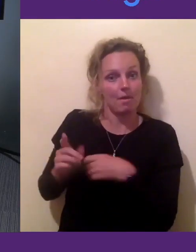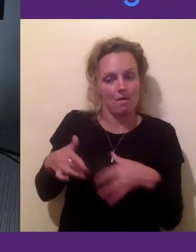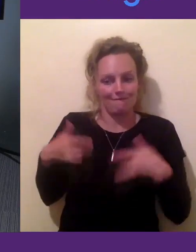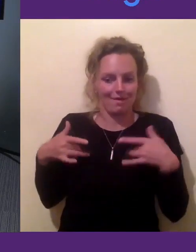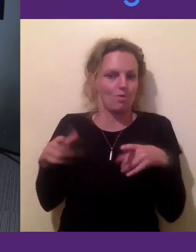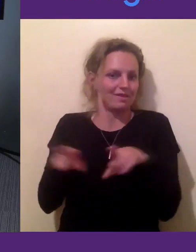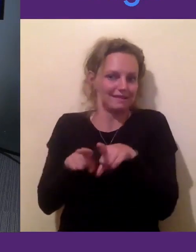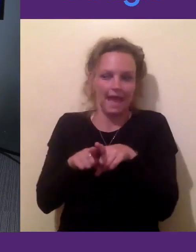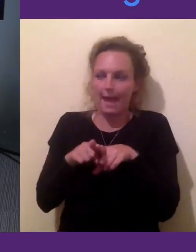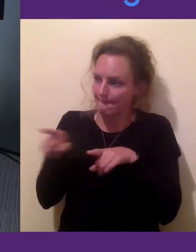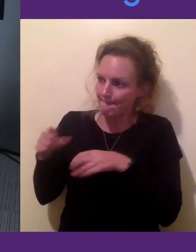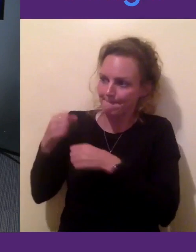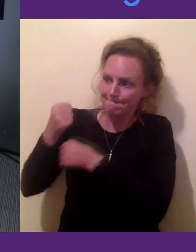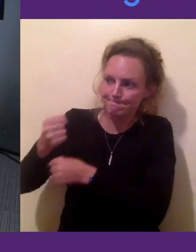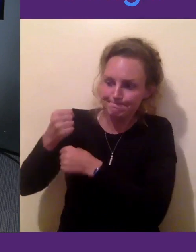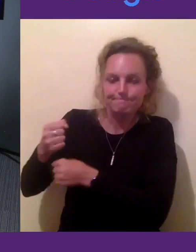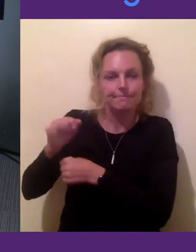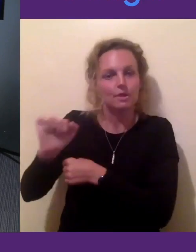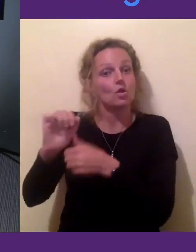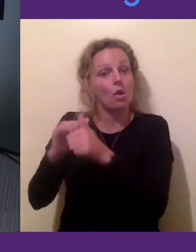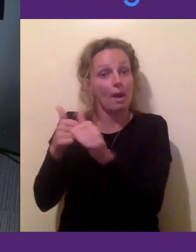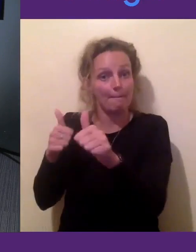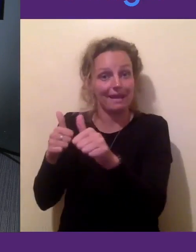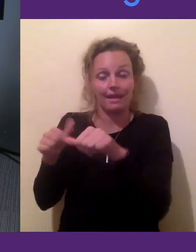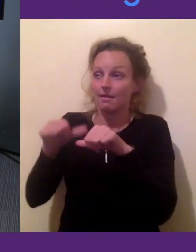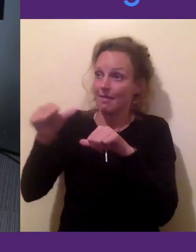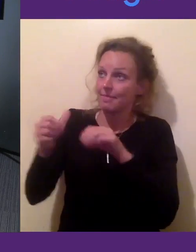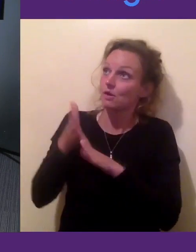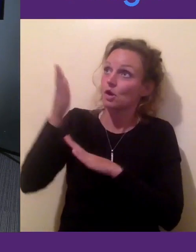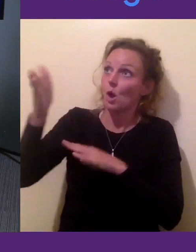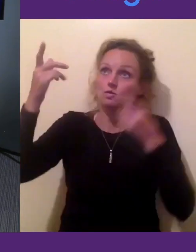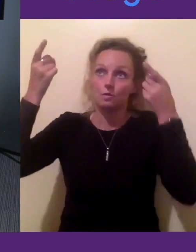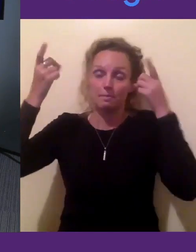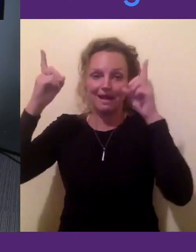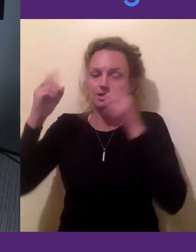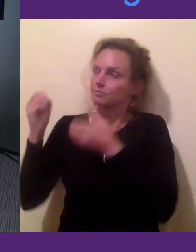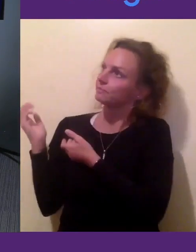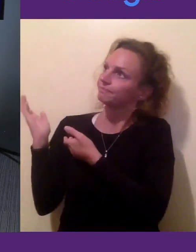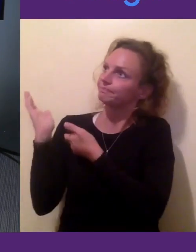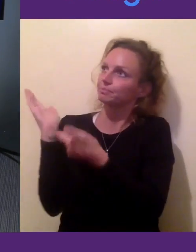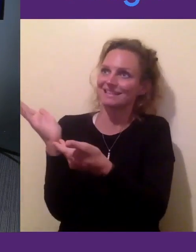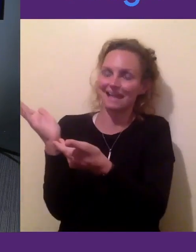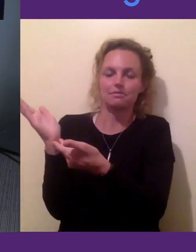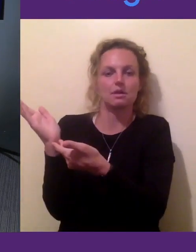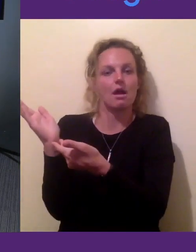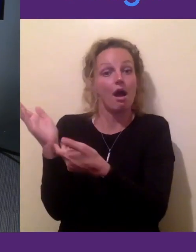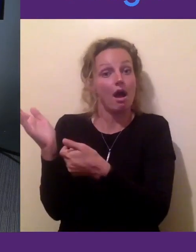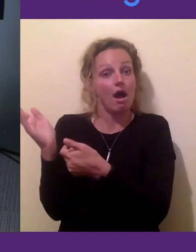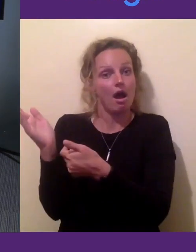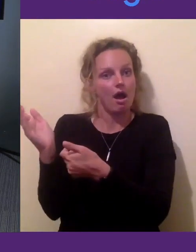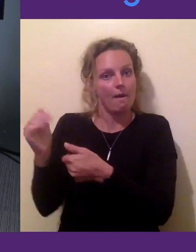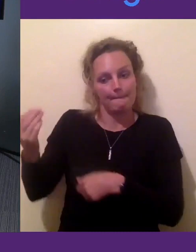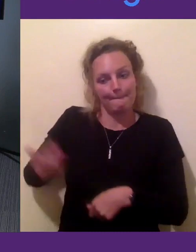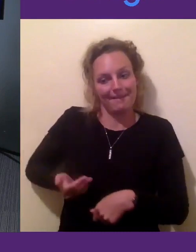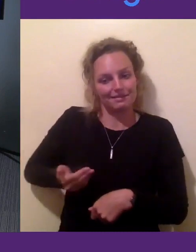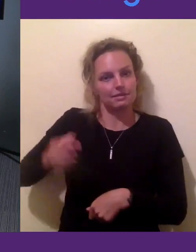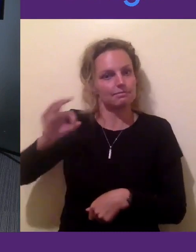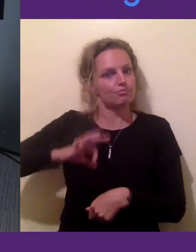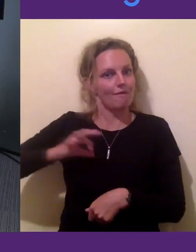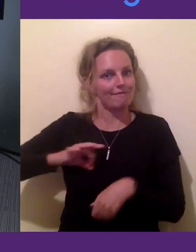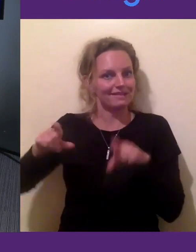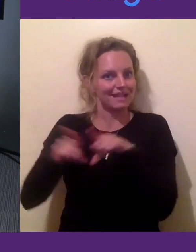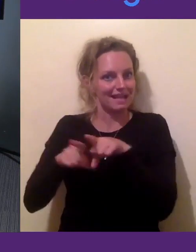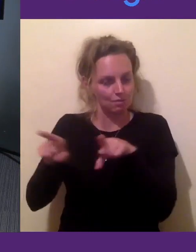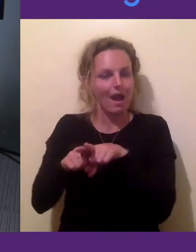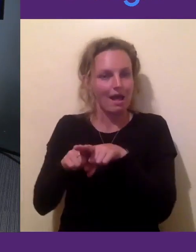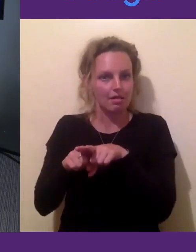try to present a case where you can bring business value, not just, of course, we can come with the law. If you need some